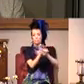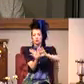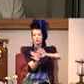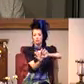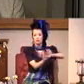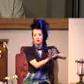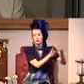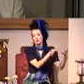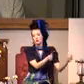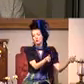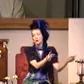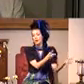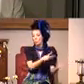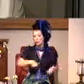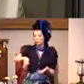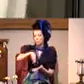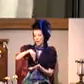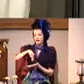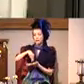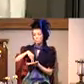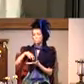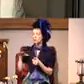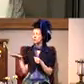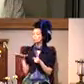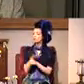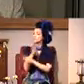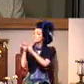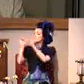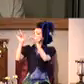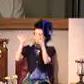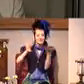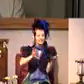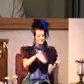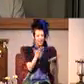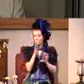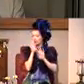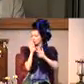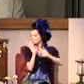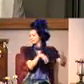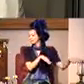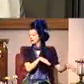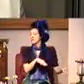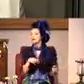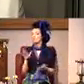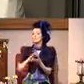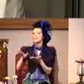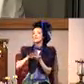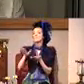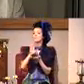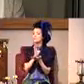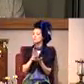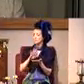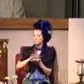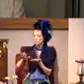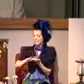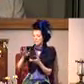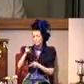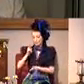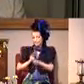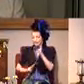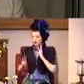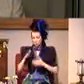and fullness of glory, knowing that death has lost its sting, that we are a forgiven and a forgiving people, that we